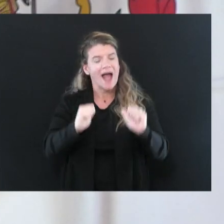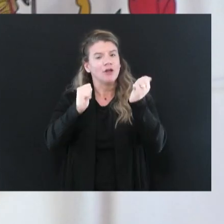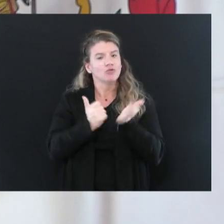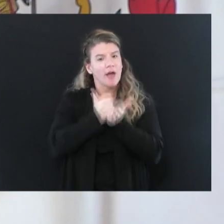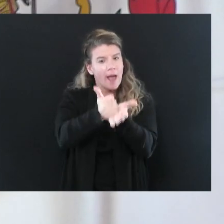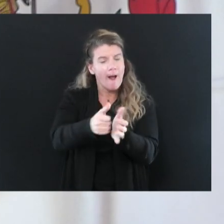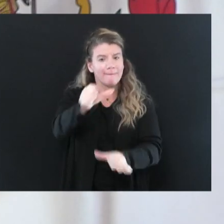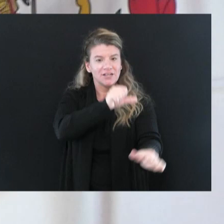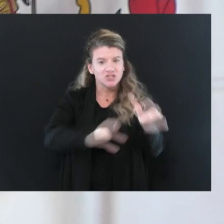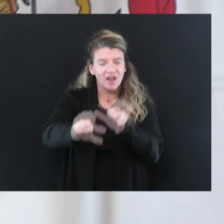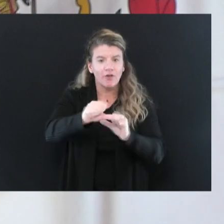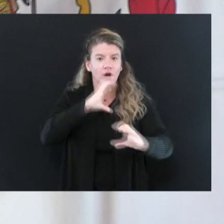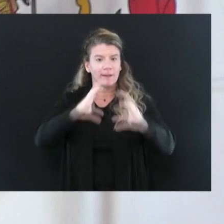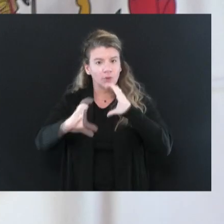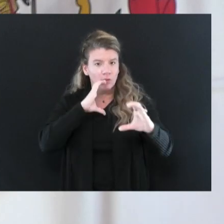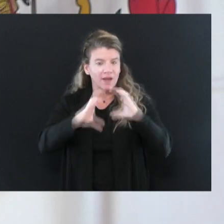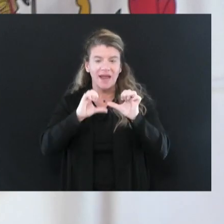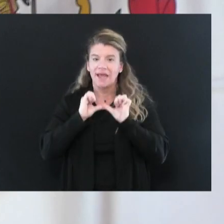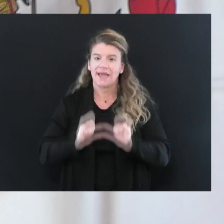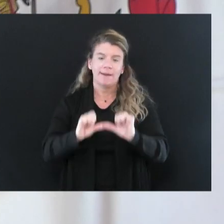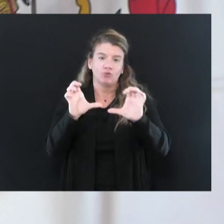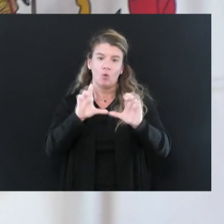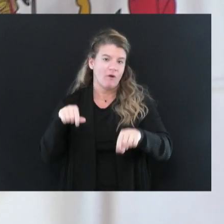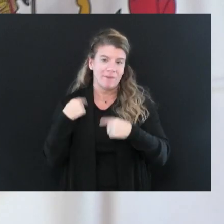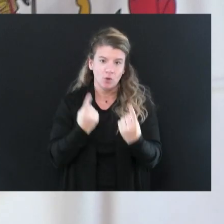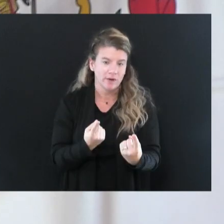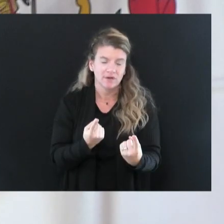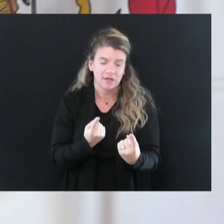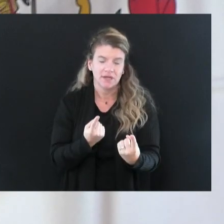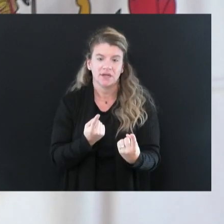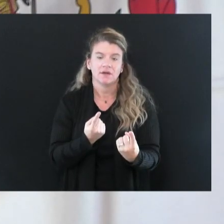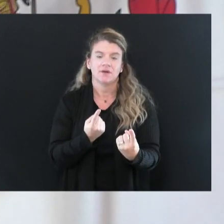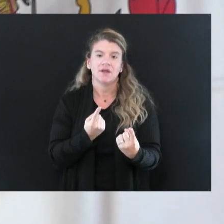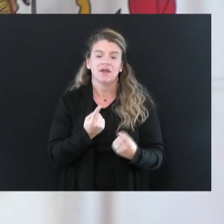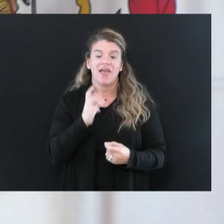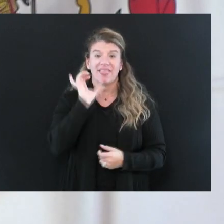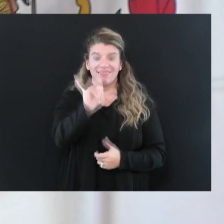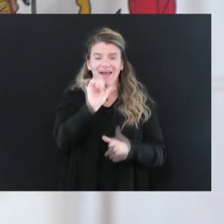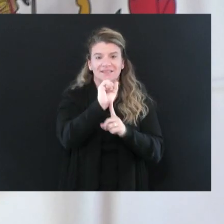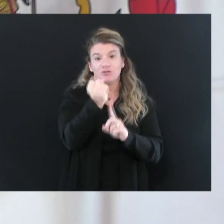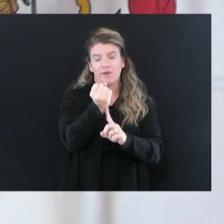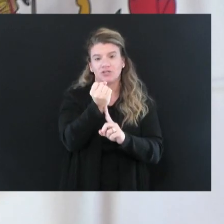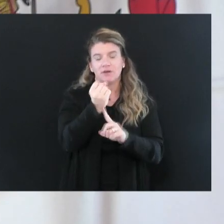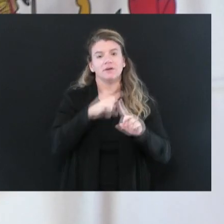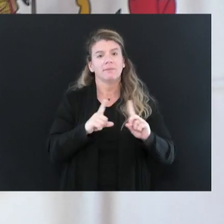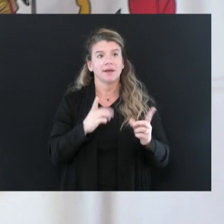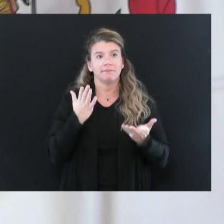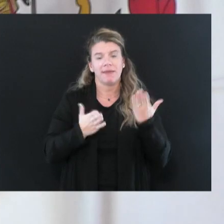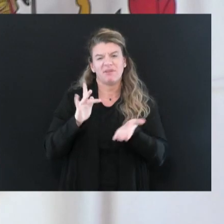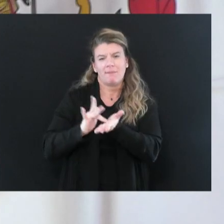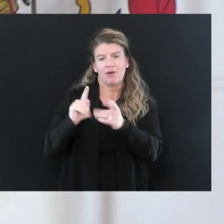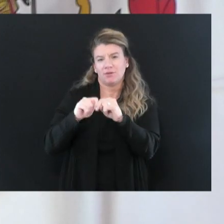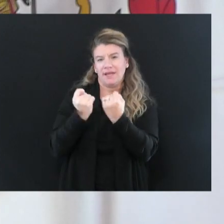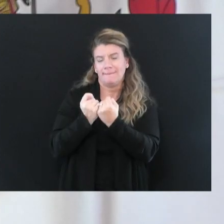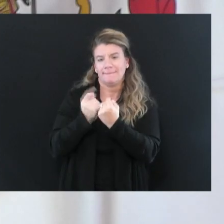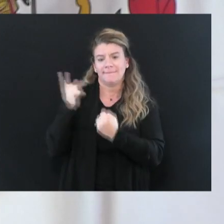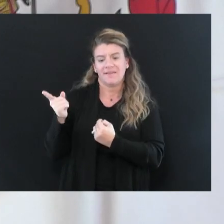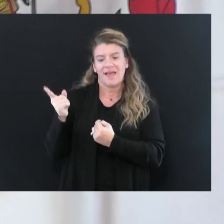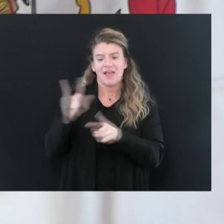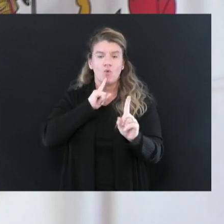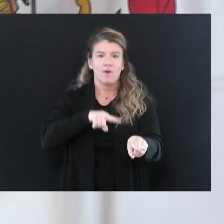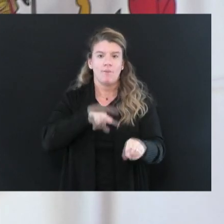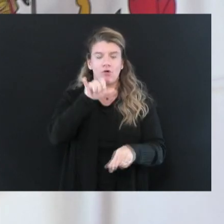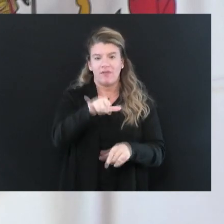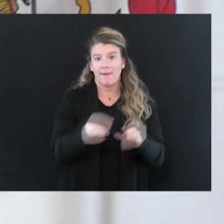another and communicate and keep on doing what we're doing, you know, and the situation, but maybe our medical team could report